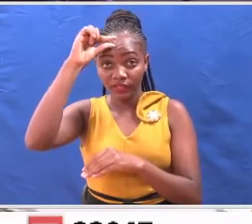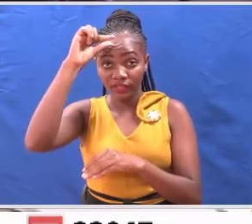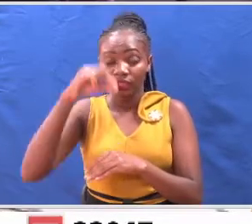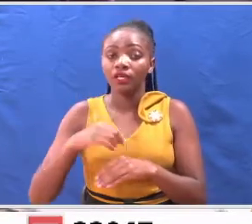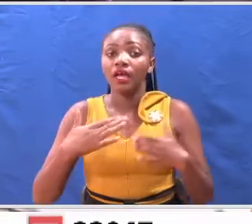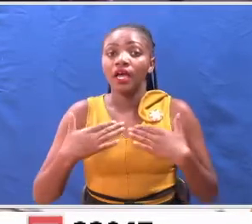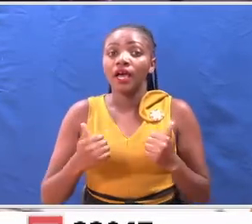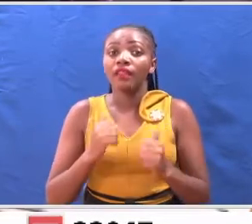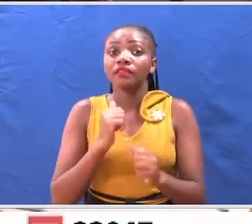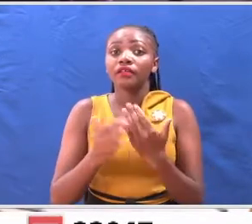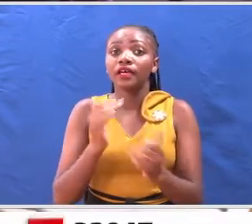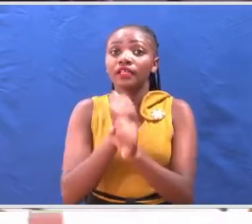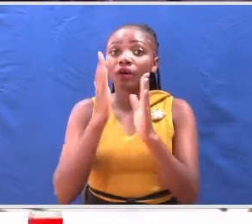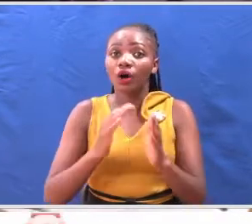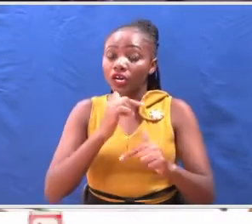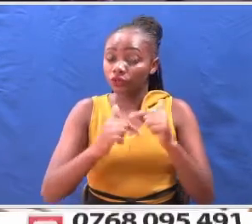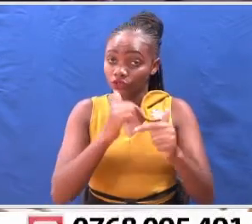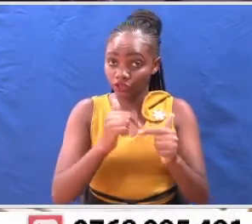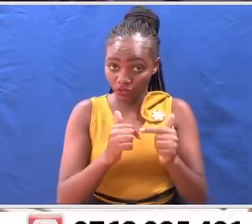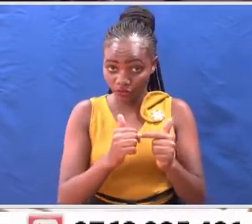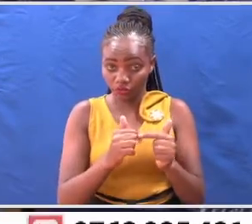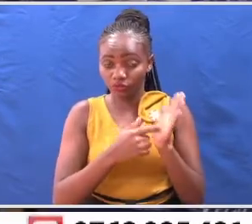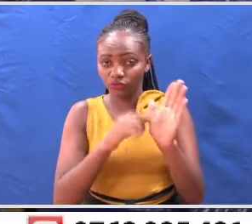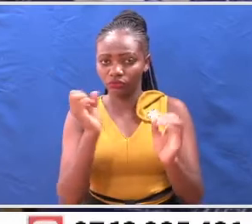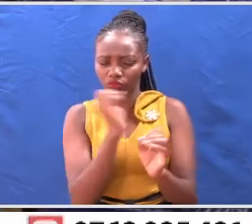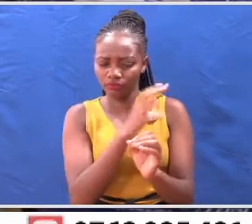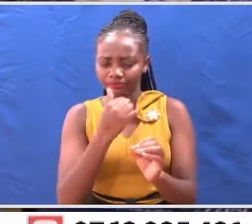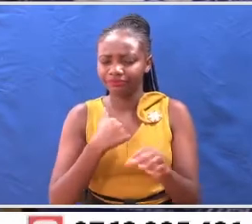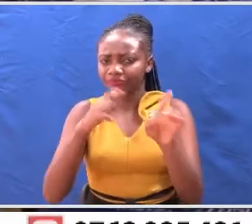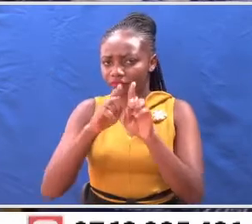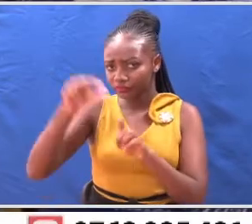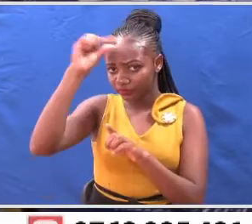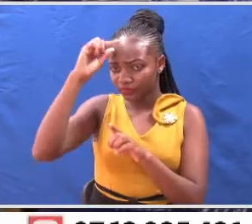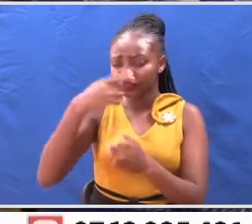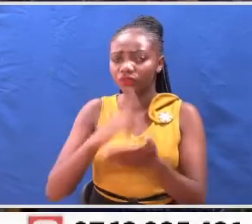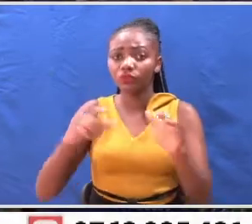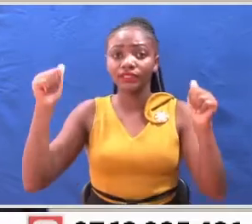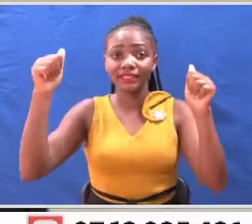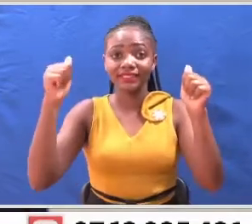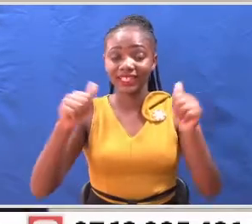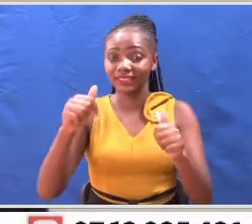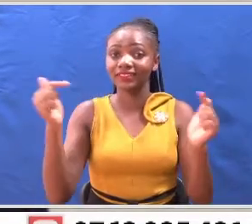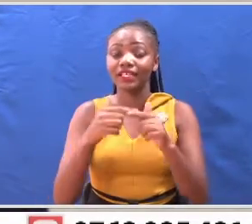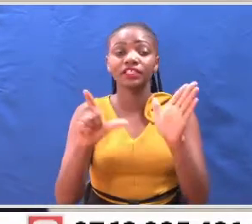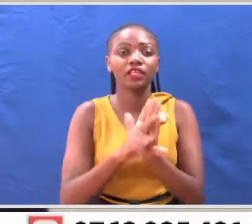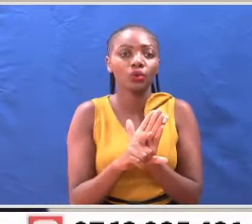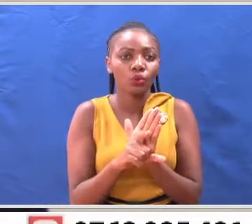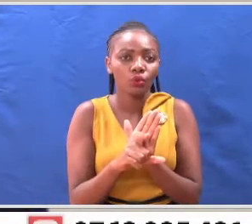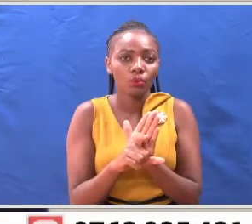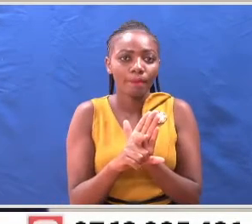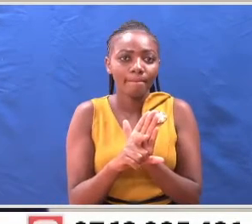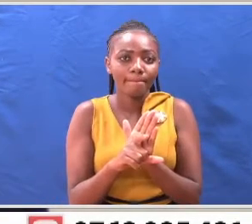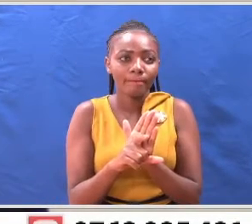medical health workers took to further express their frustrations, governors have termed the strikes as illegal. The strike